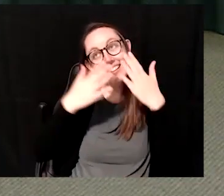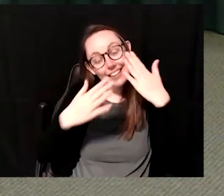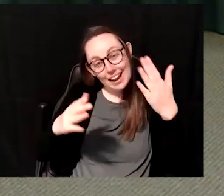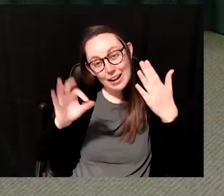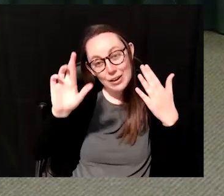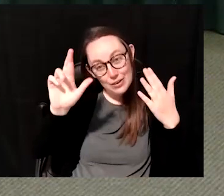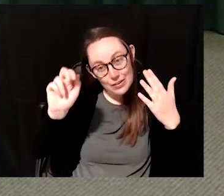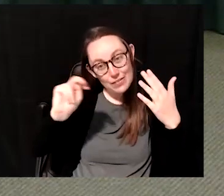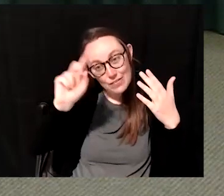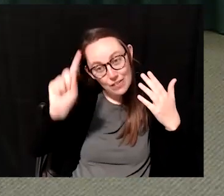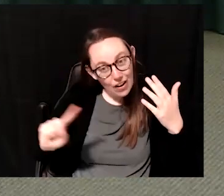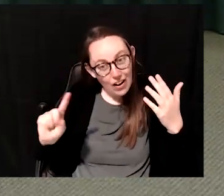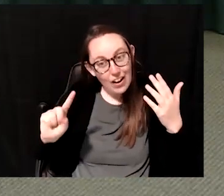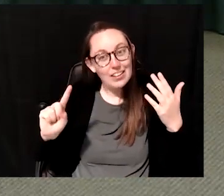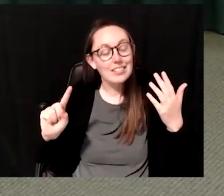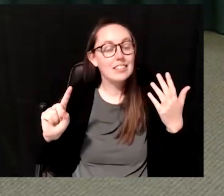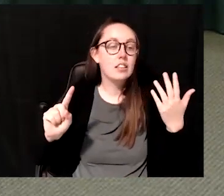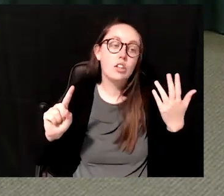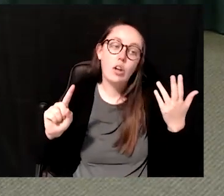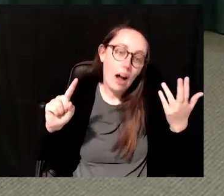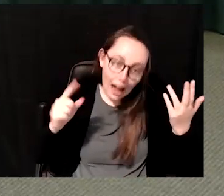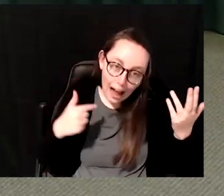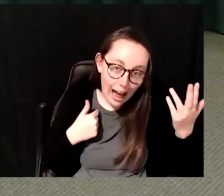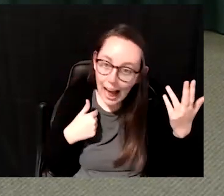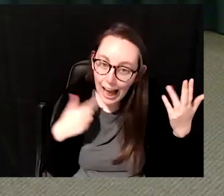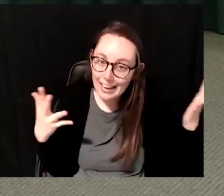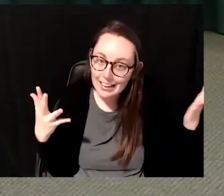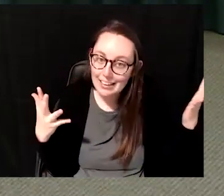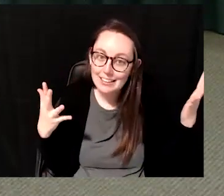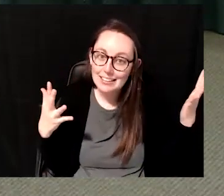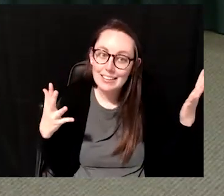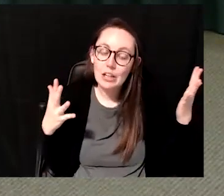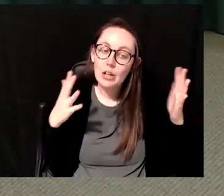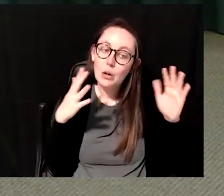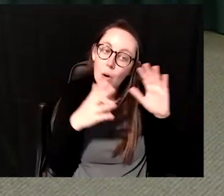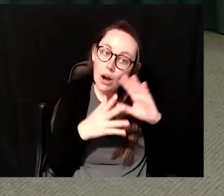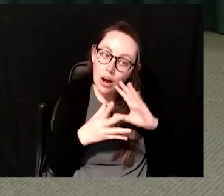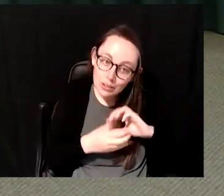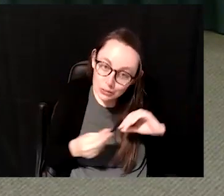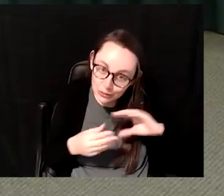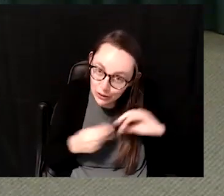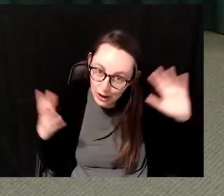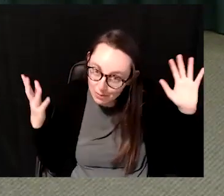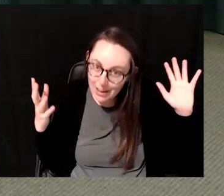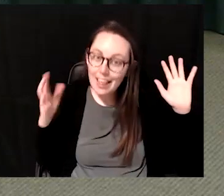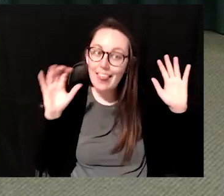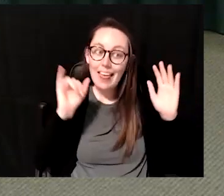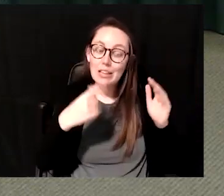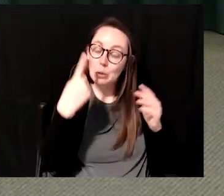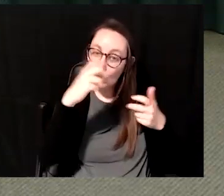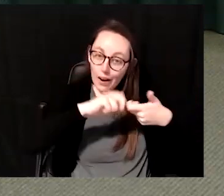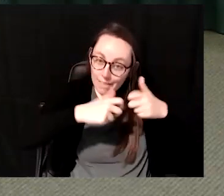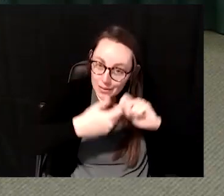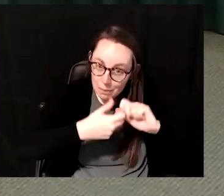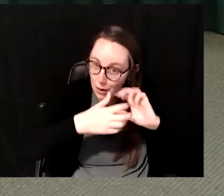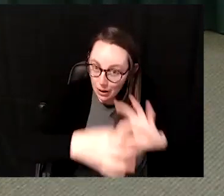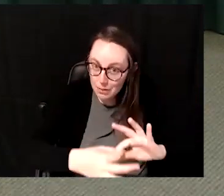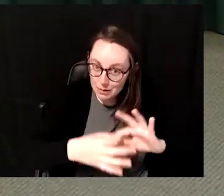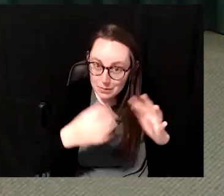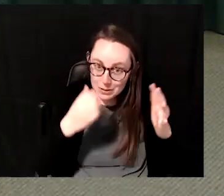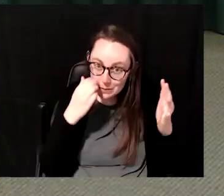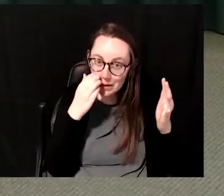may have landed on splitting it through some discussion but but you can just split it now so uh or emotion on the floor